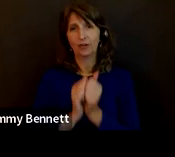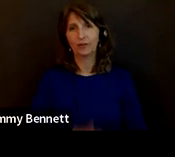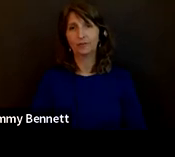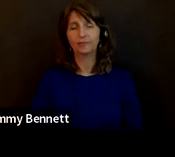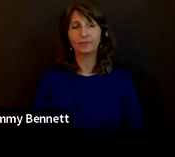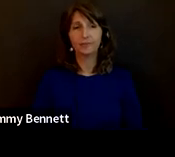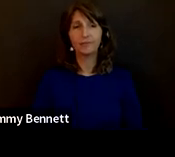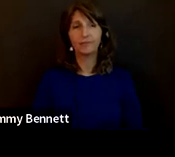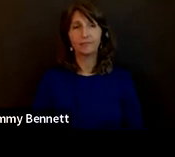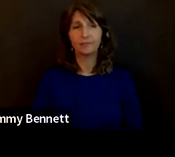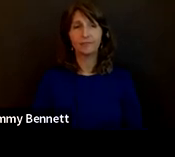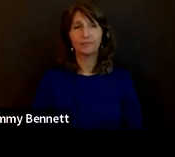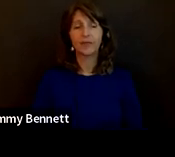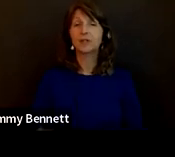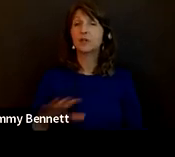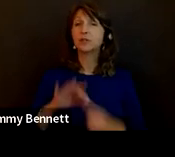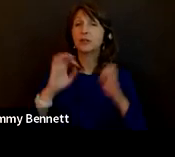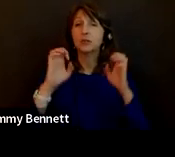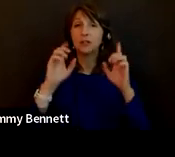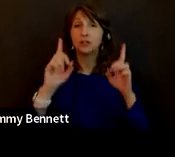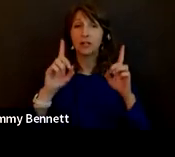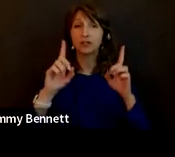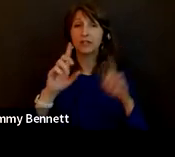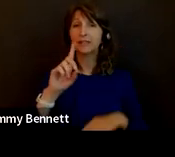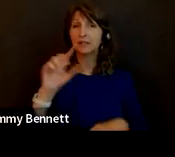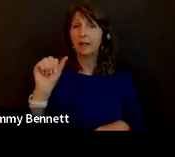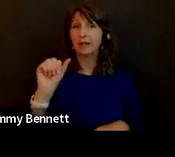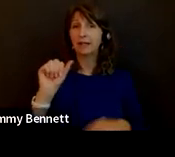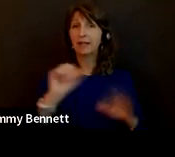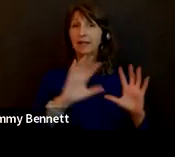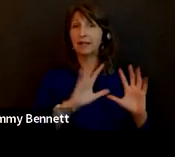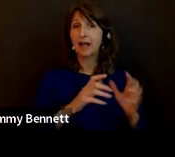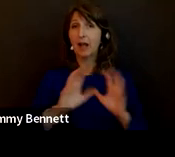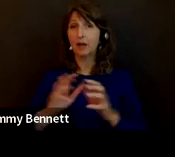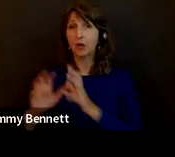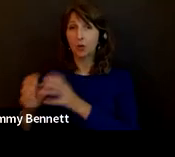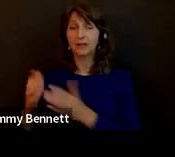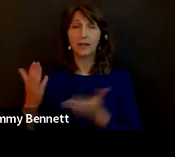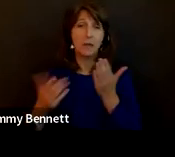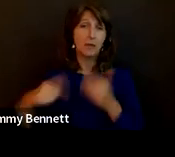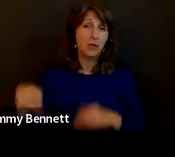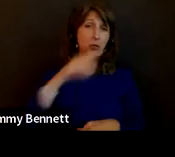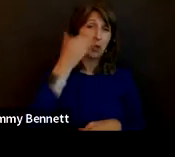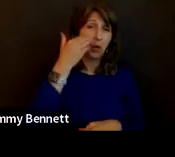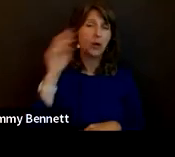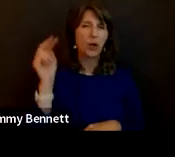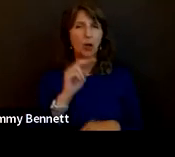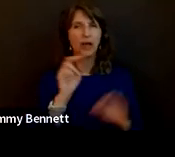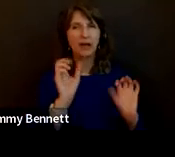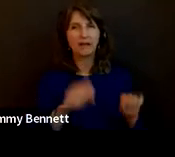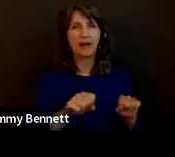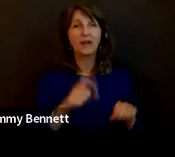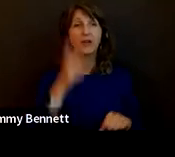So here we have the special education disability categories, and I listed them here in case someone did not know them. If you take a look at these categories